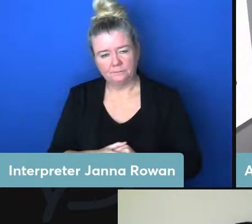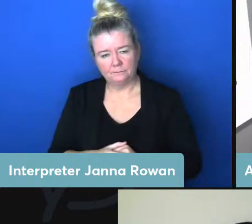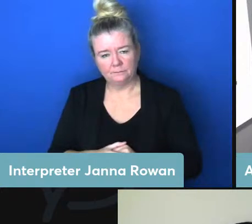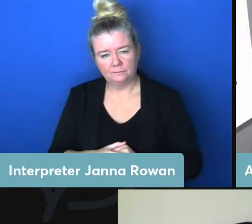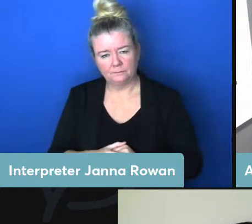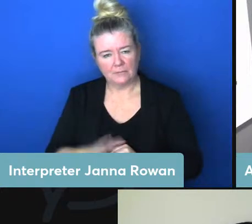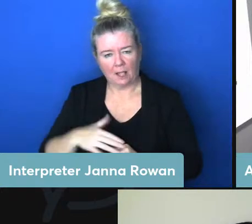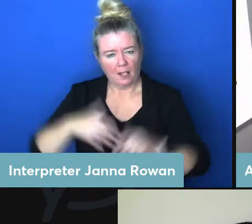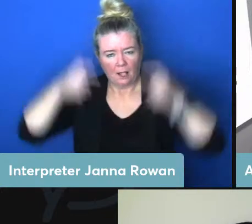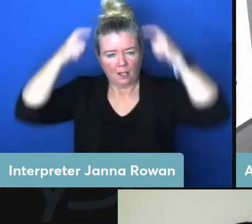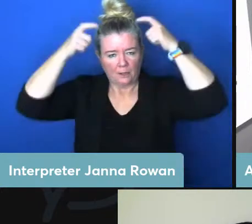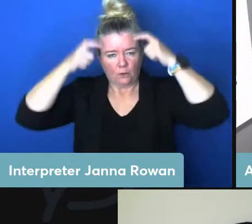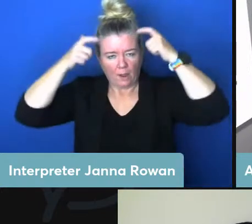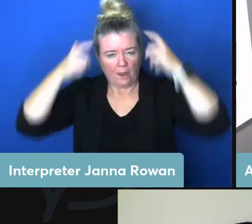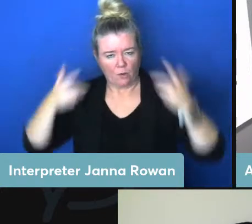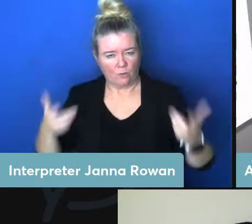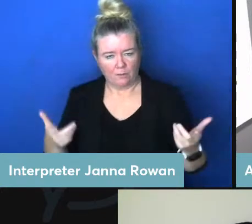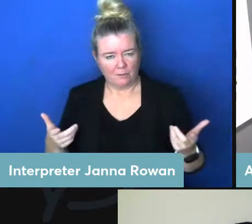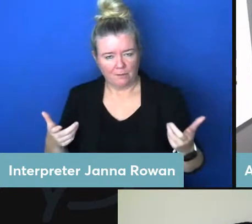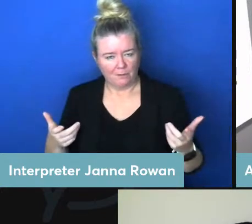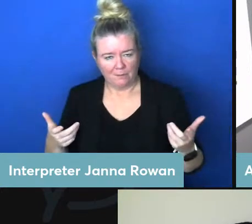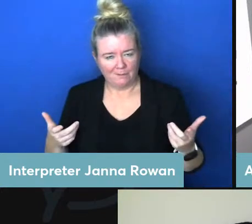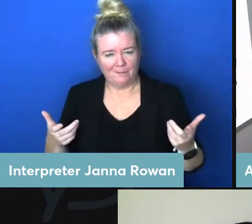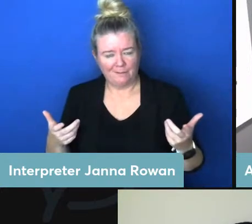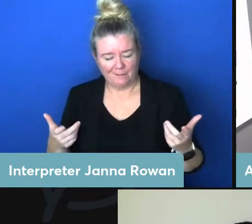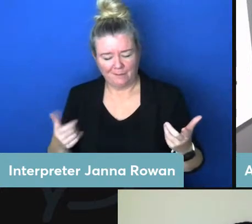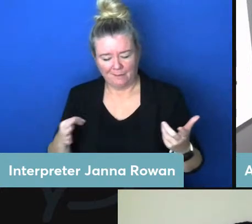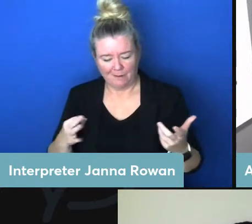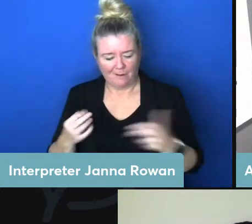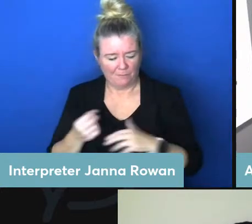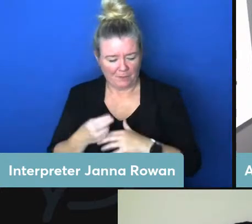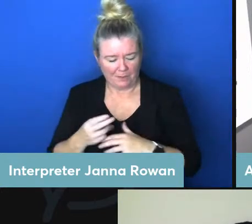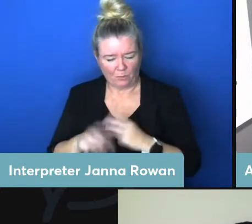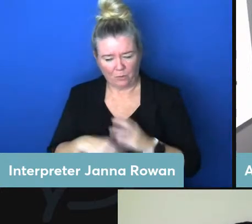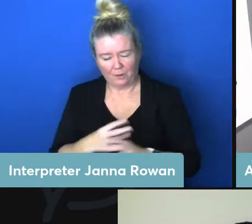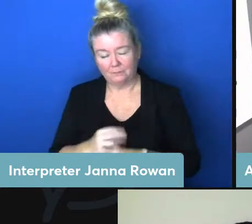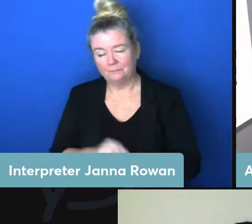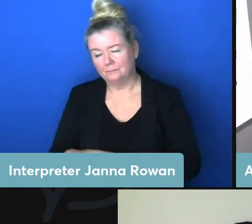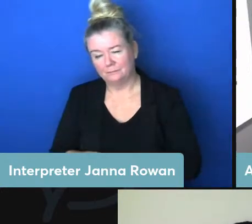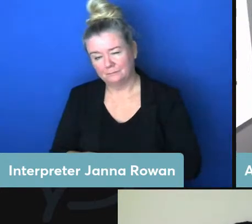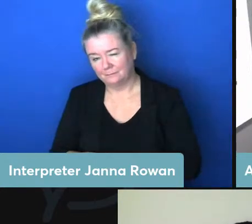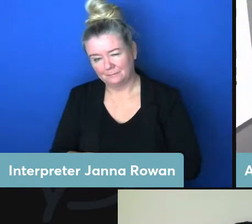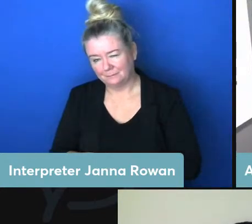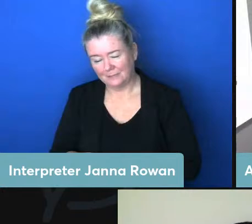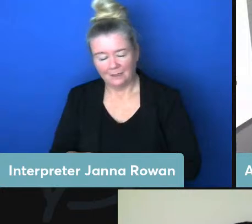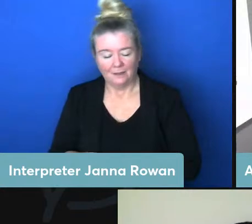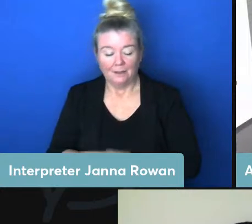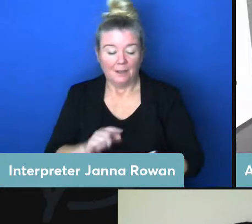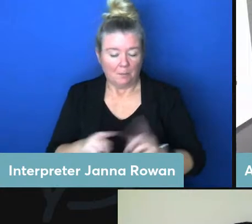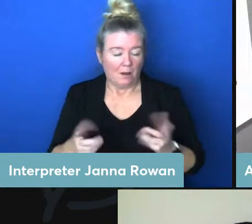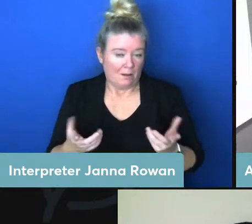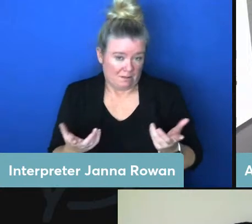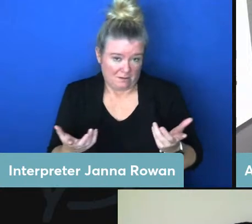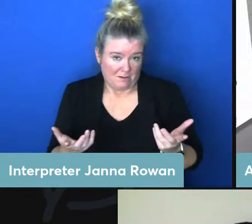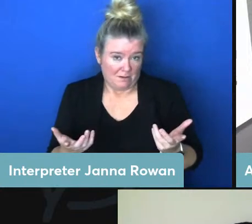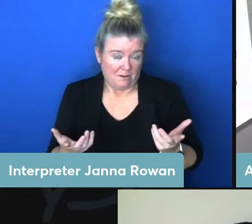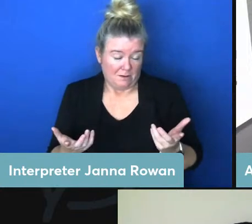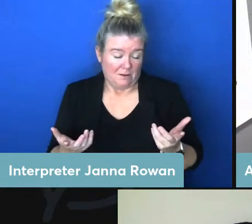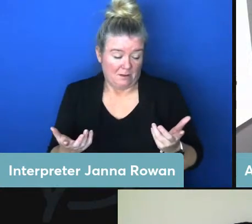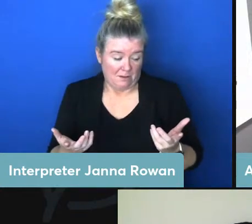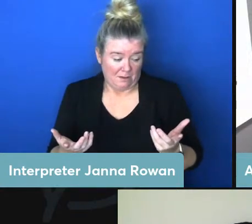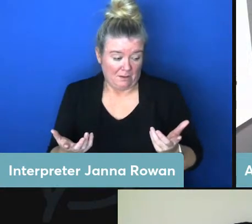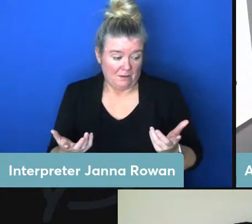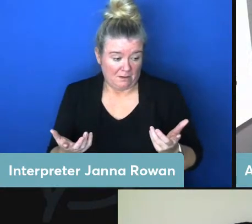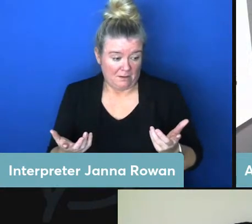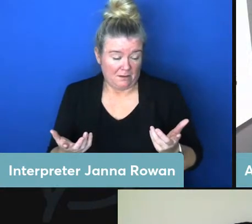crown from the leading the world in that. But it is an inevitable thing. It is an inevitable